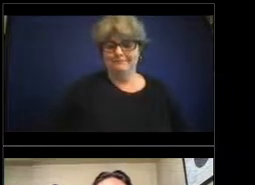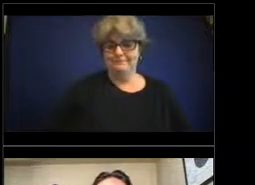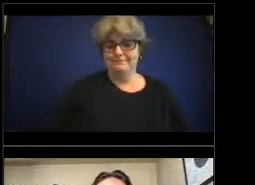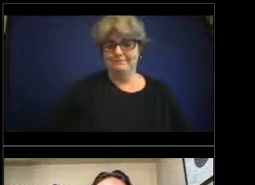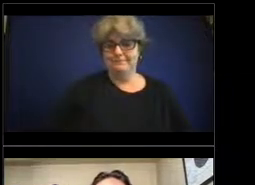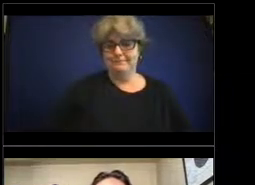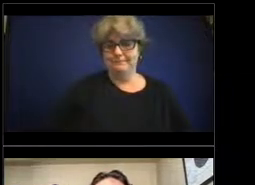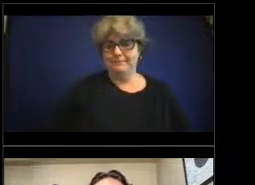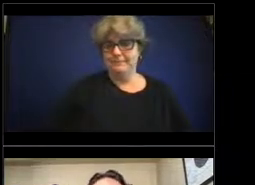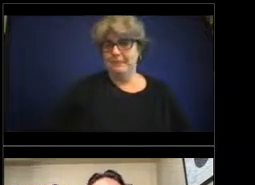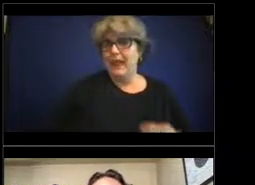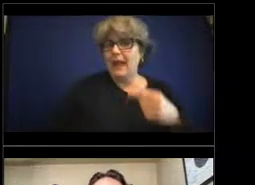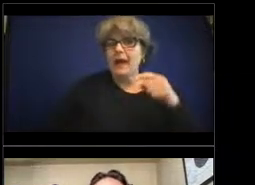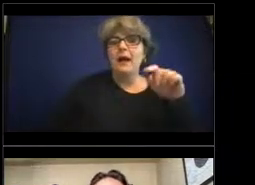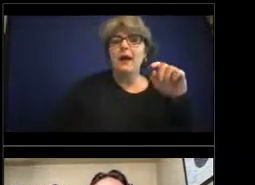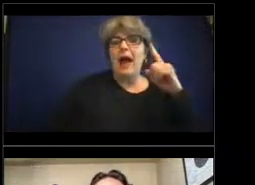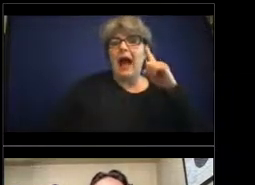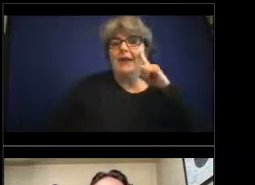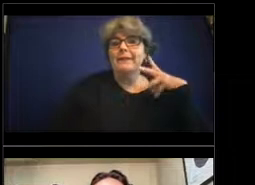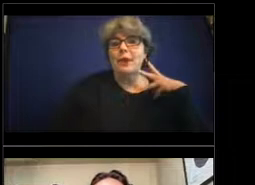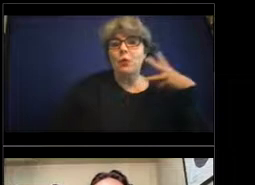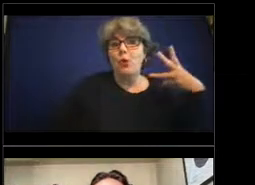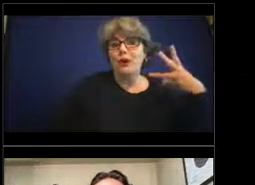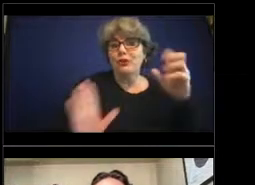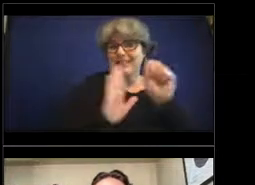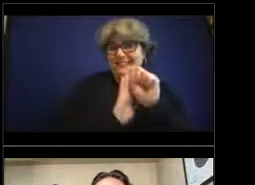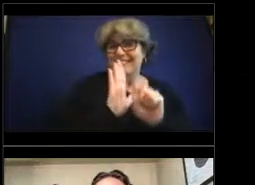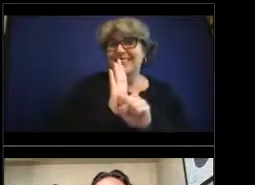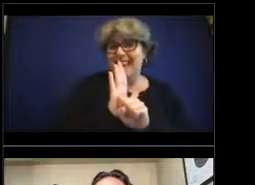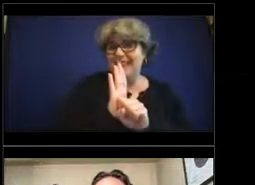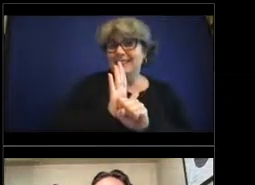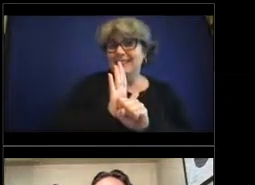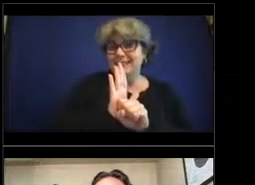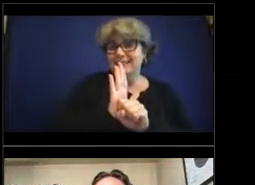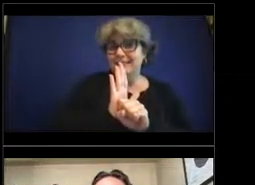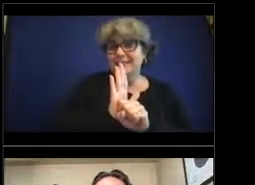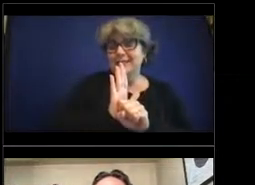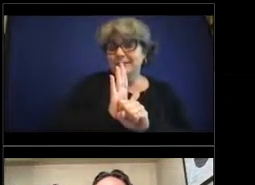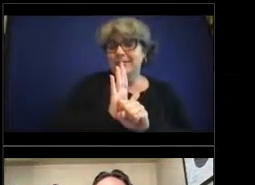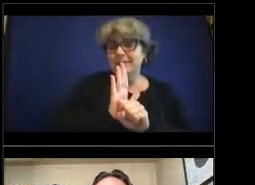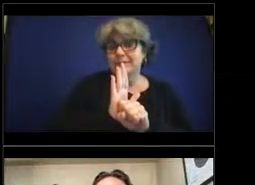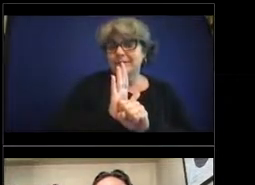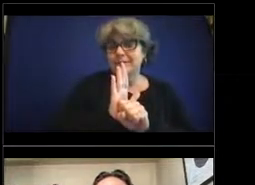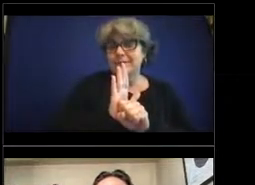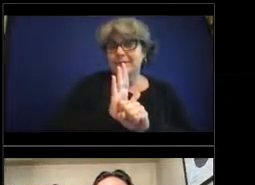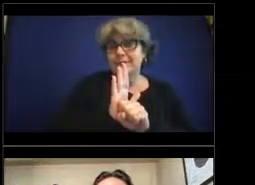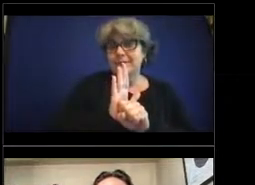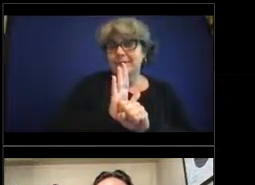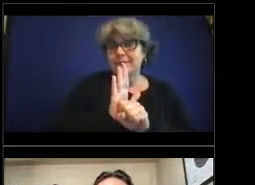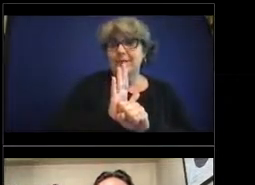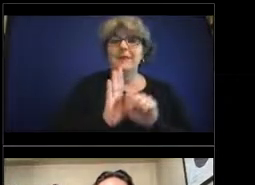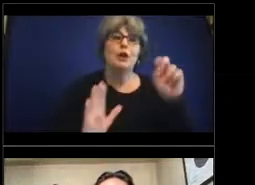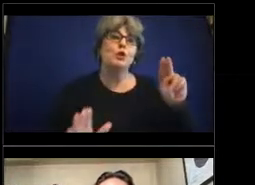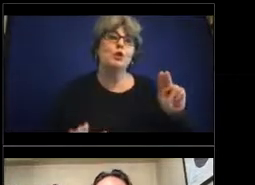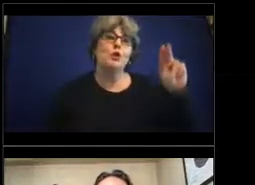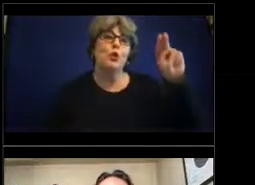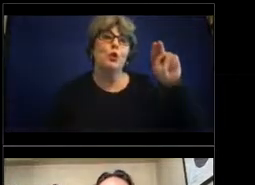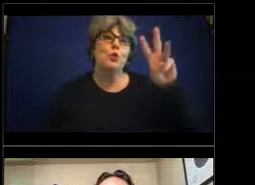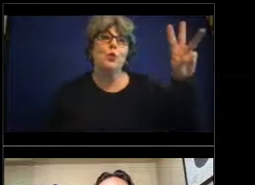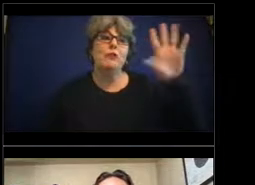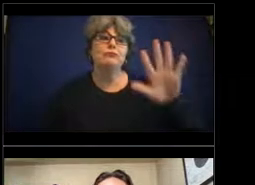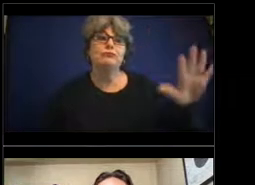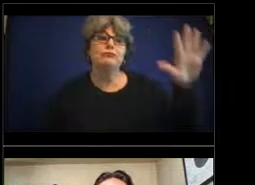I think it was taken in Washington State. So in the country, that would be in the northwest